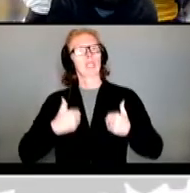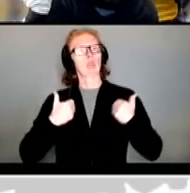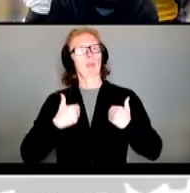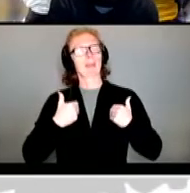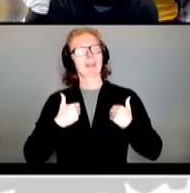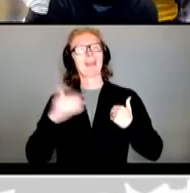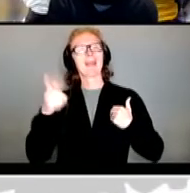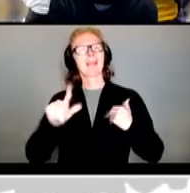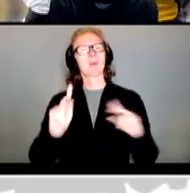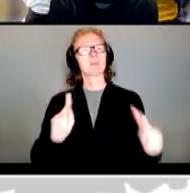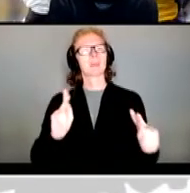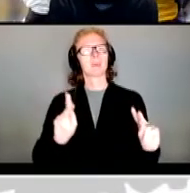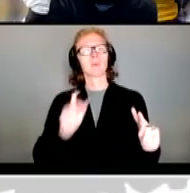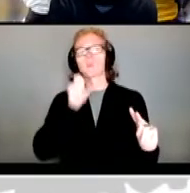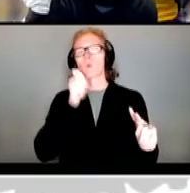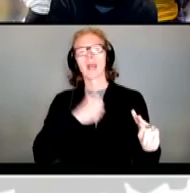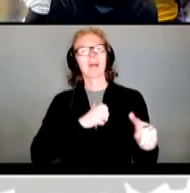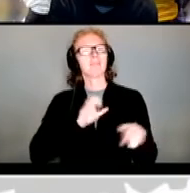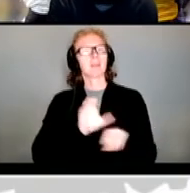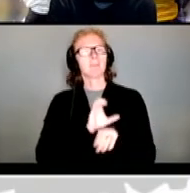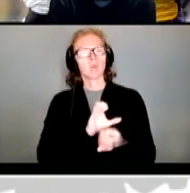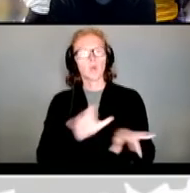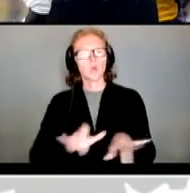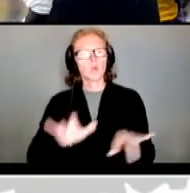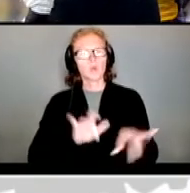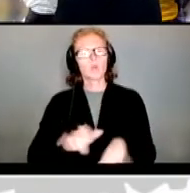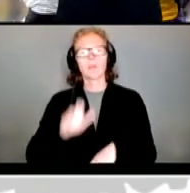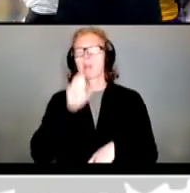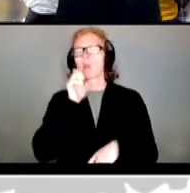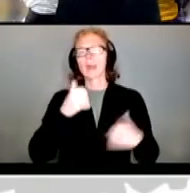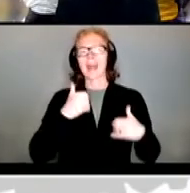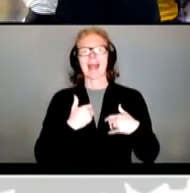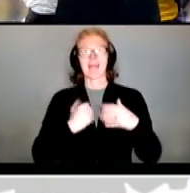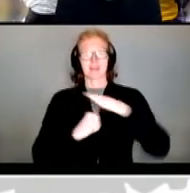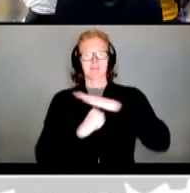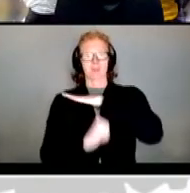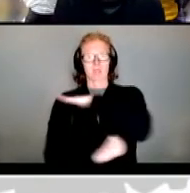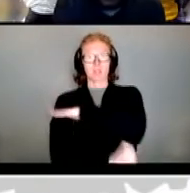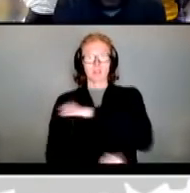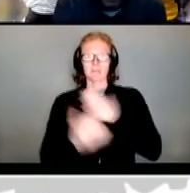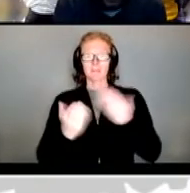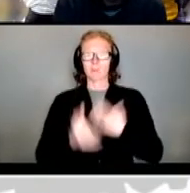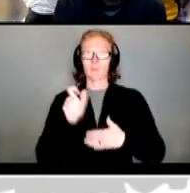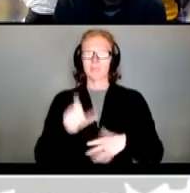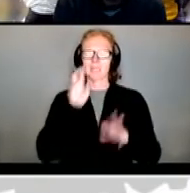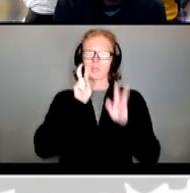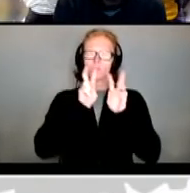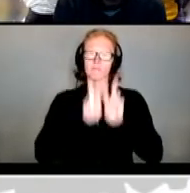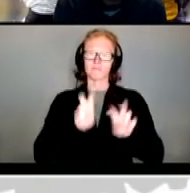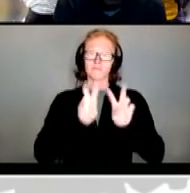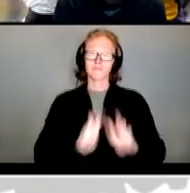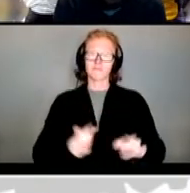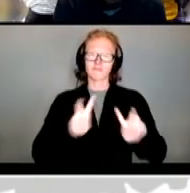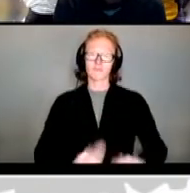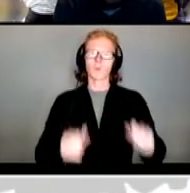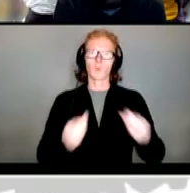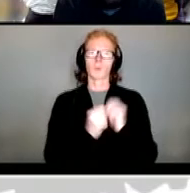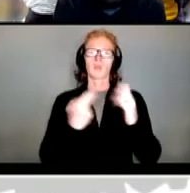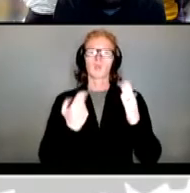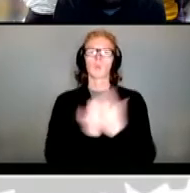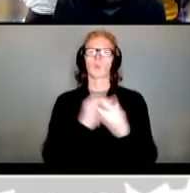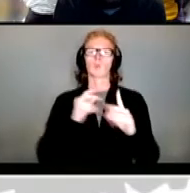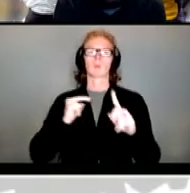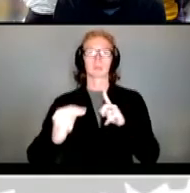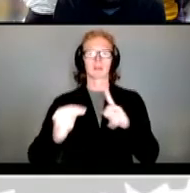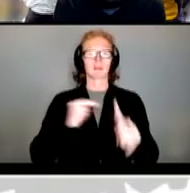don't have computers, they don't have the phones. So maybe we should take a look at this with new lenses. And I thank